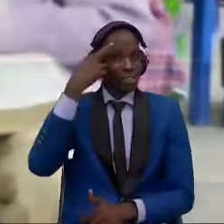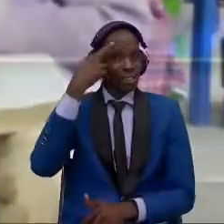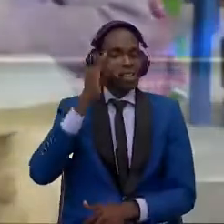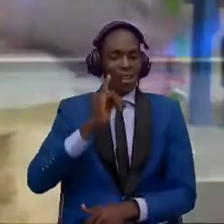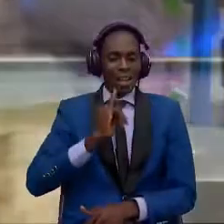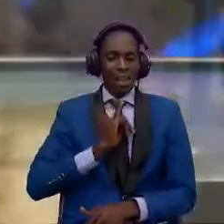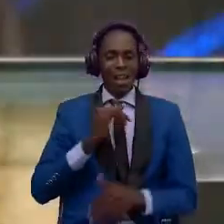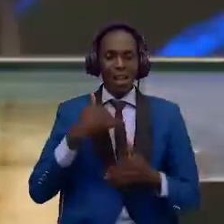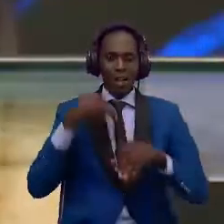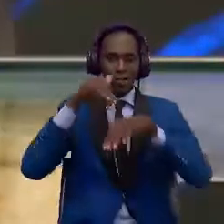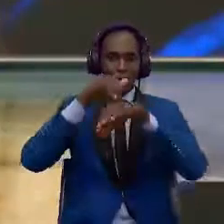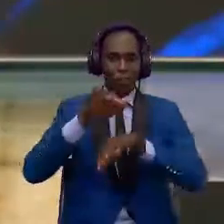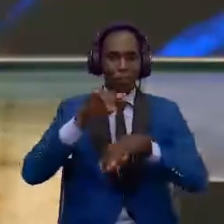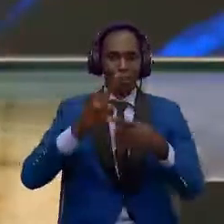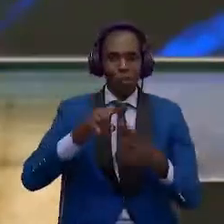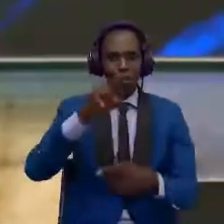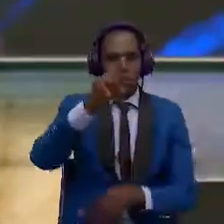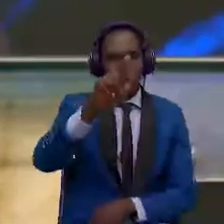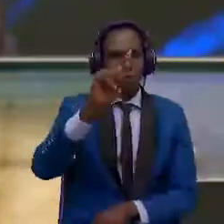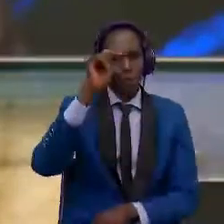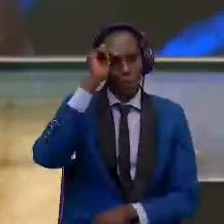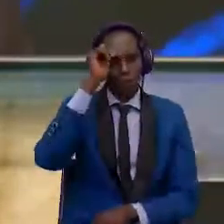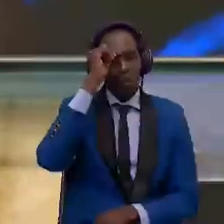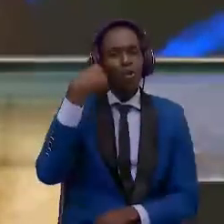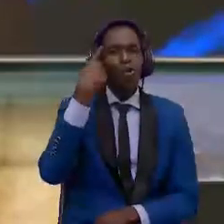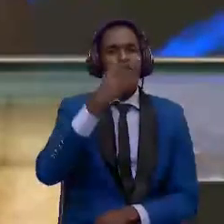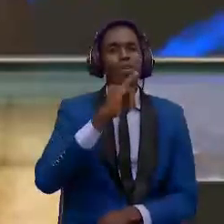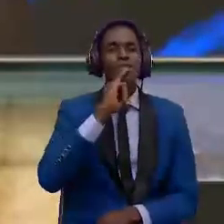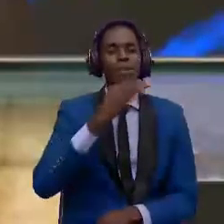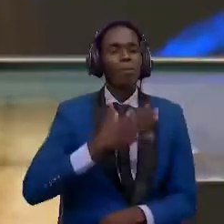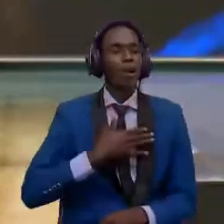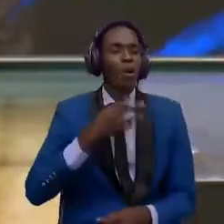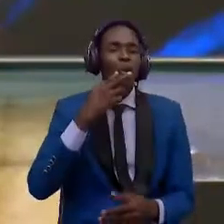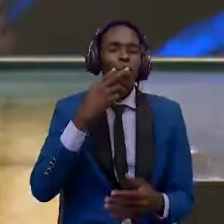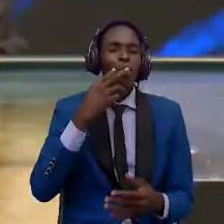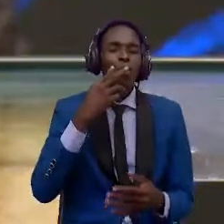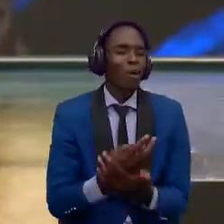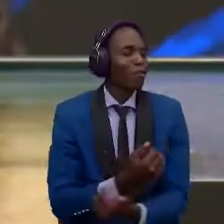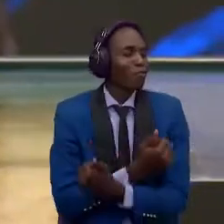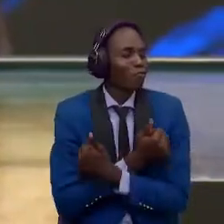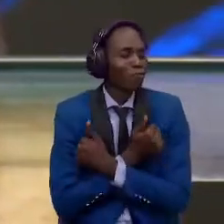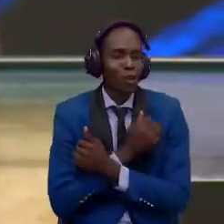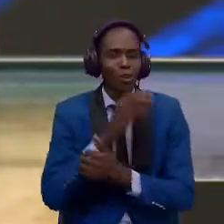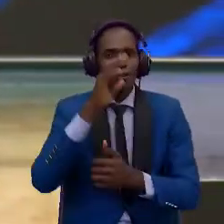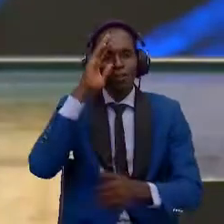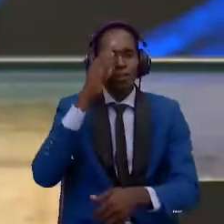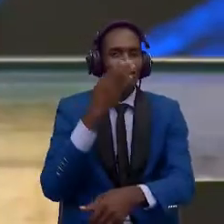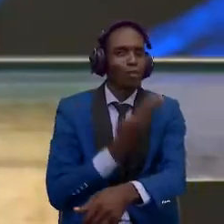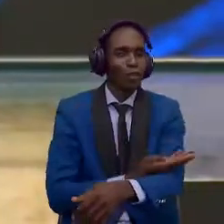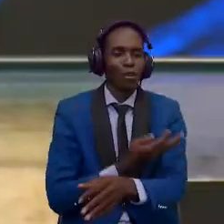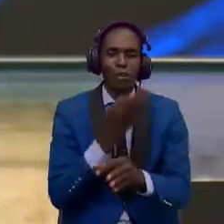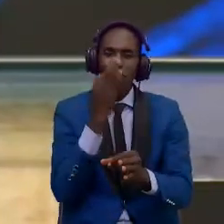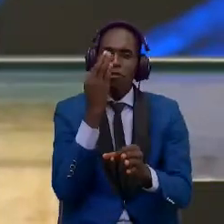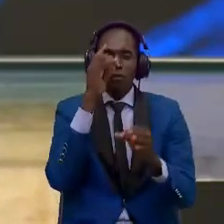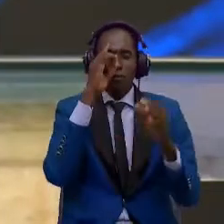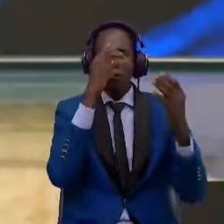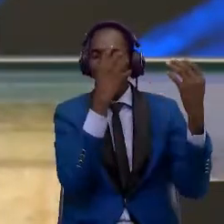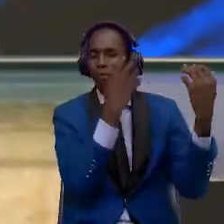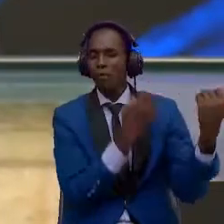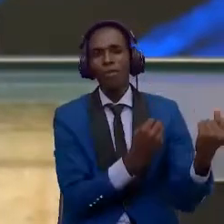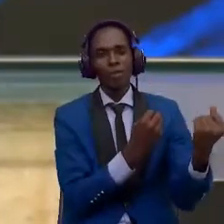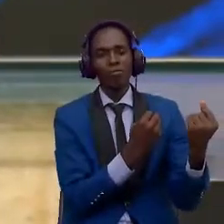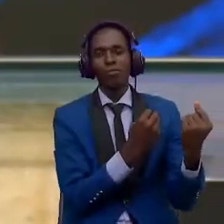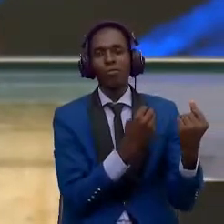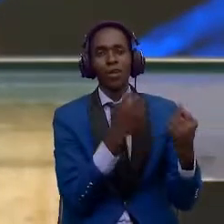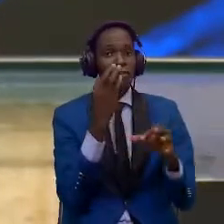you, Timothy, who is my beloved son, I'm faithful in the Lord, faithful,